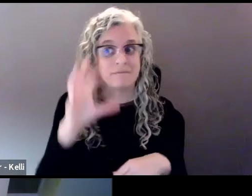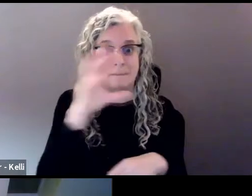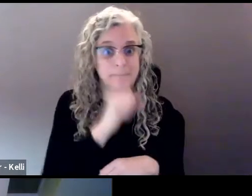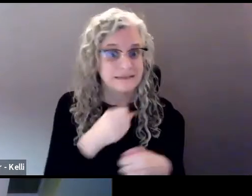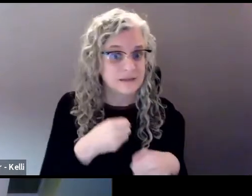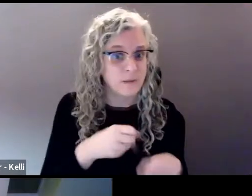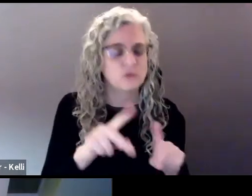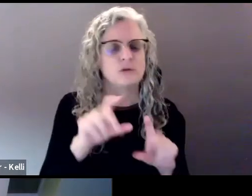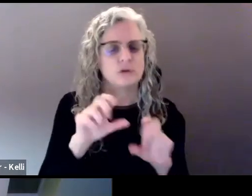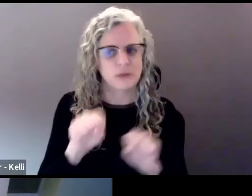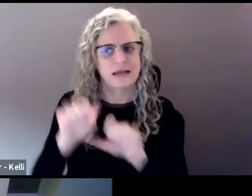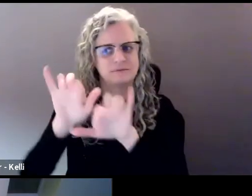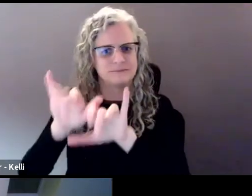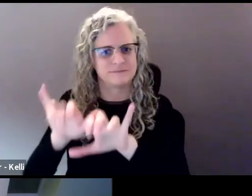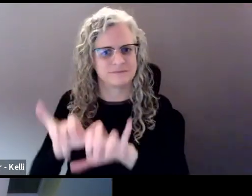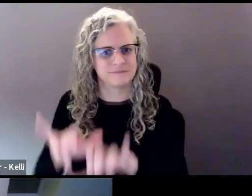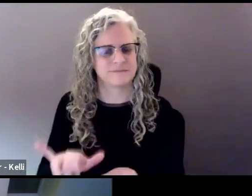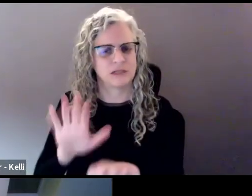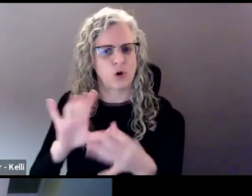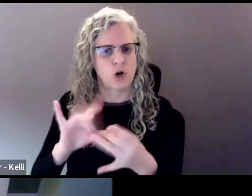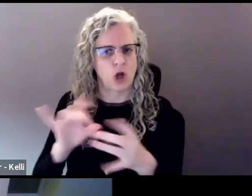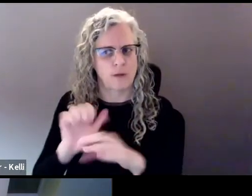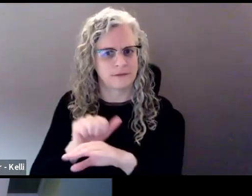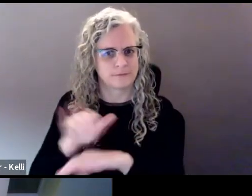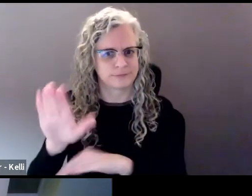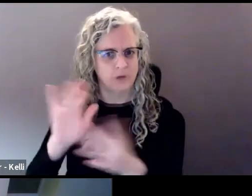or via the US mail,